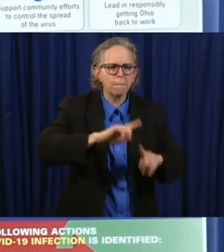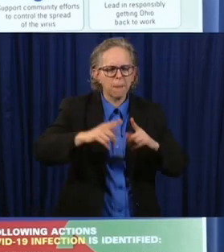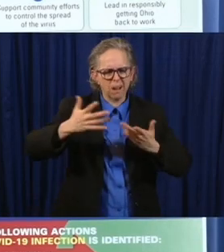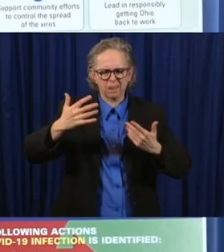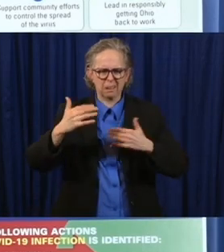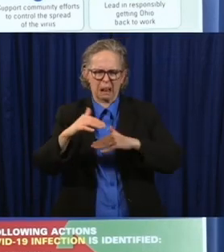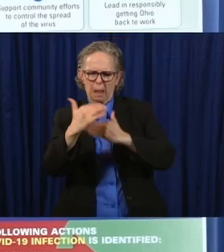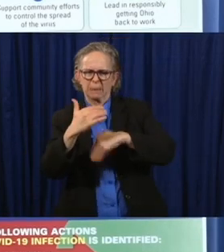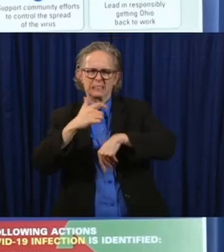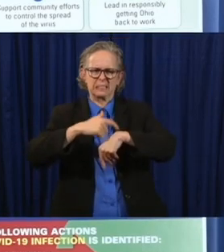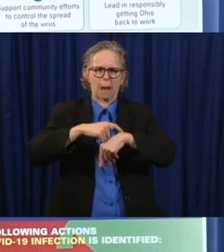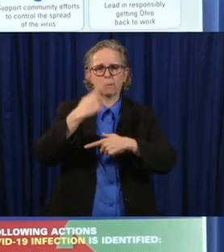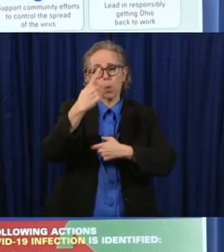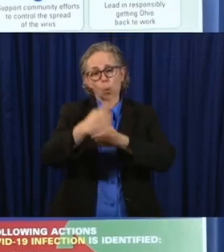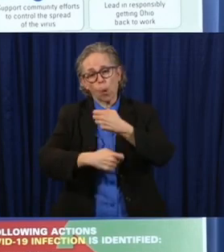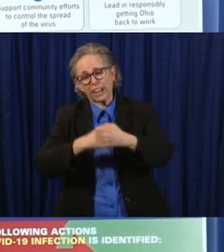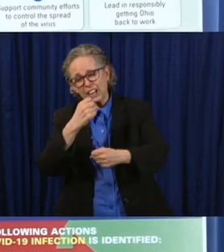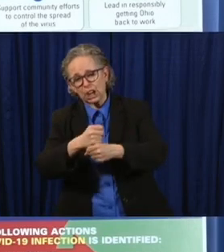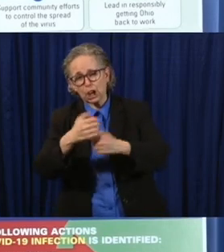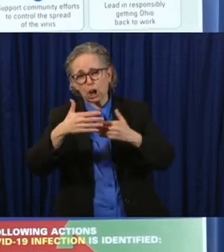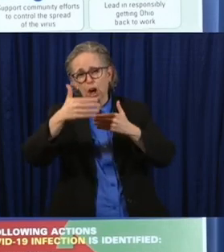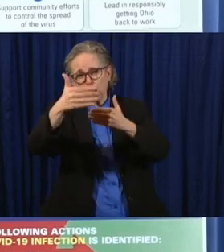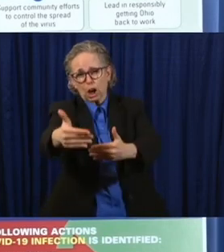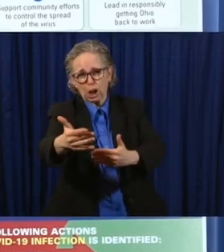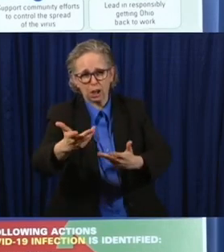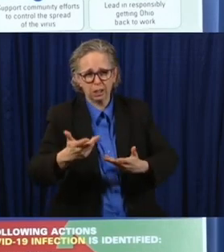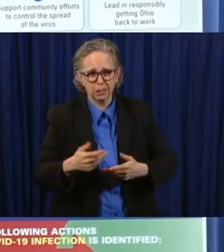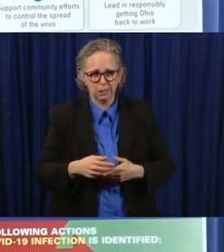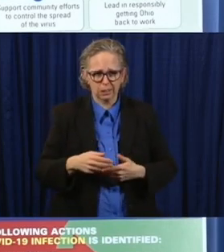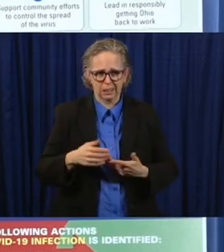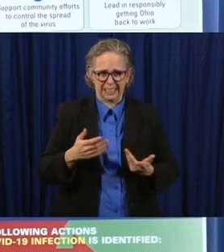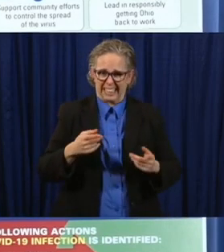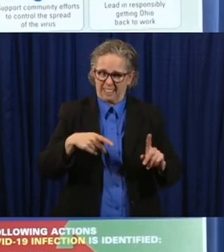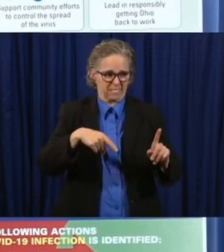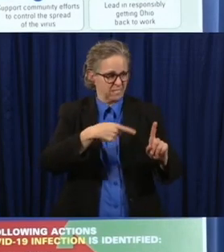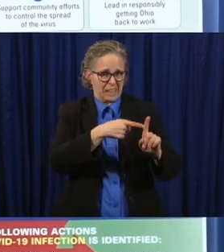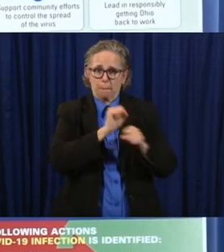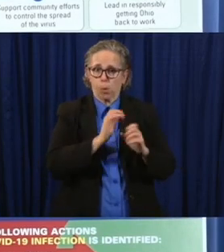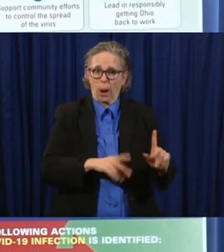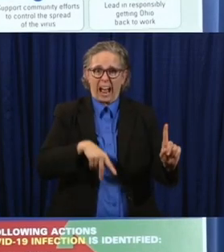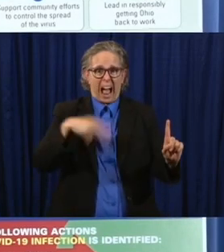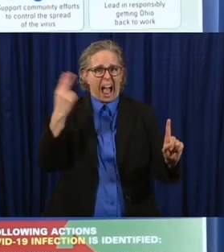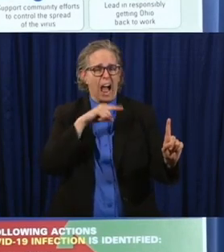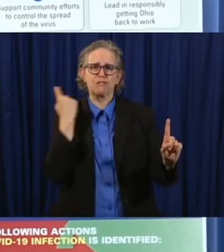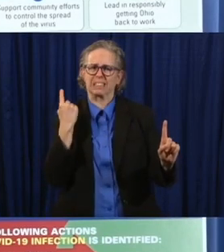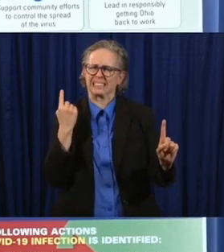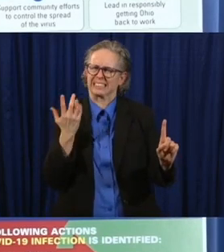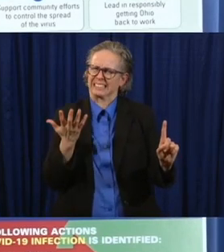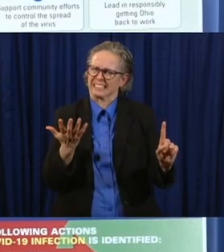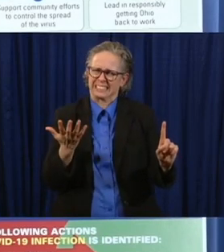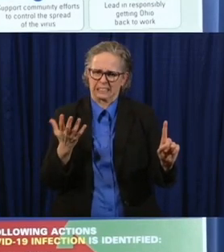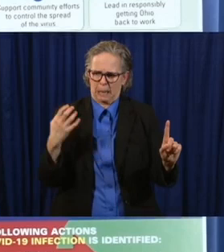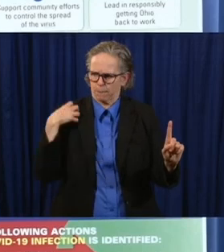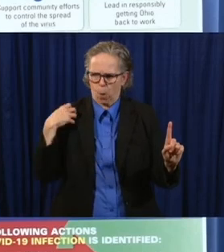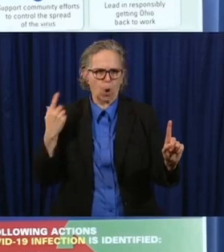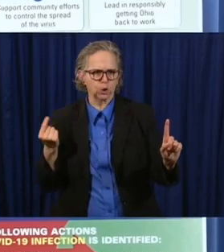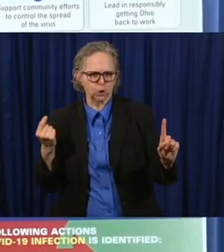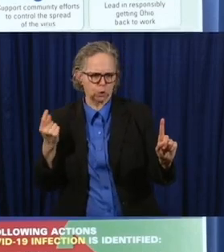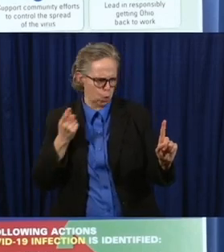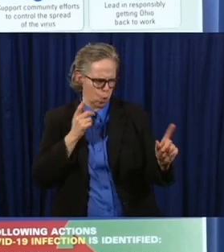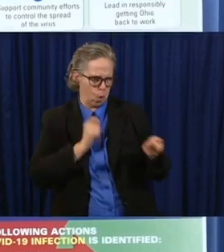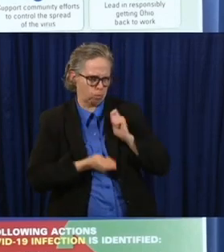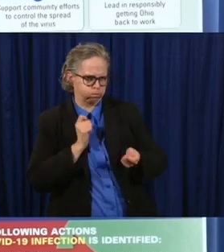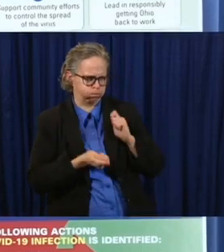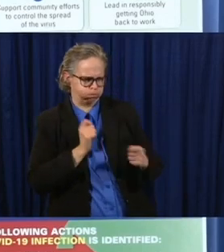is at a higher risk than some of the other employees. And so we would hope that some of this gets worked out. We know that things